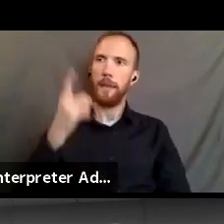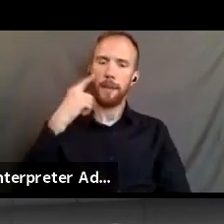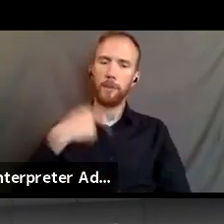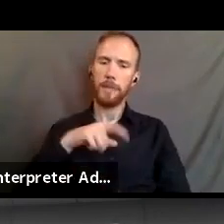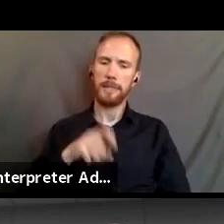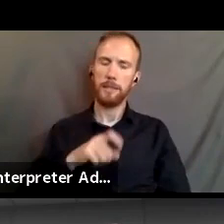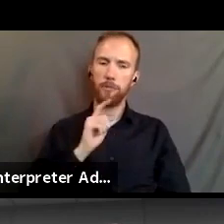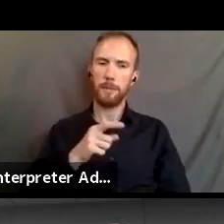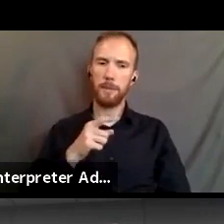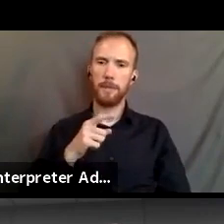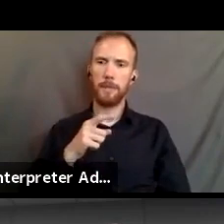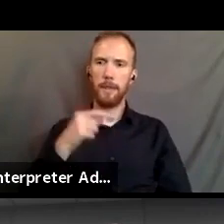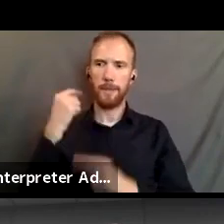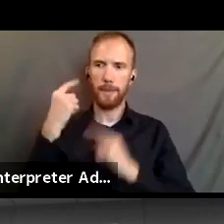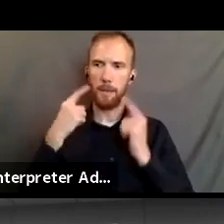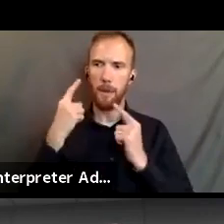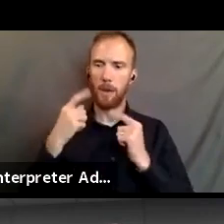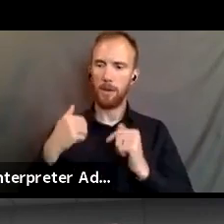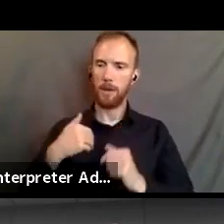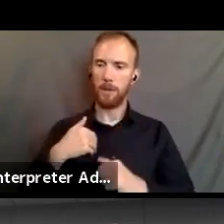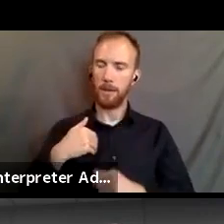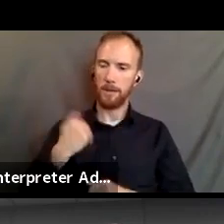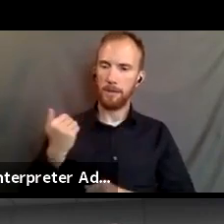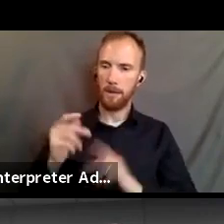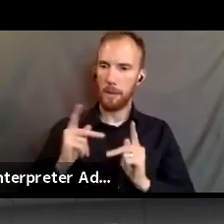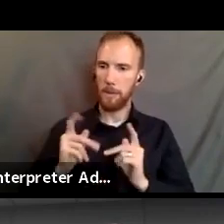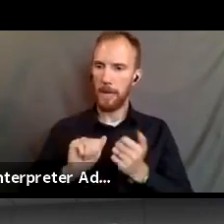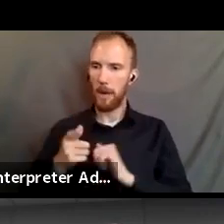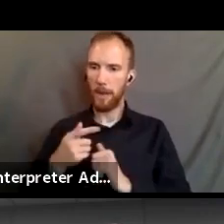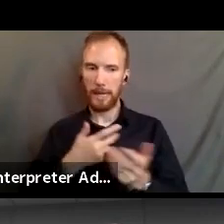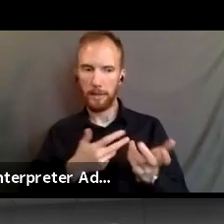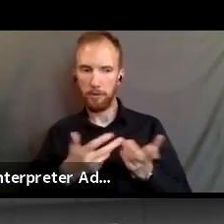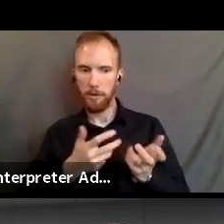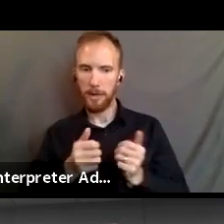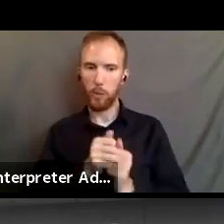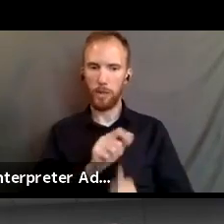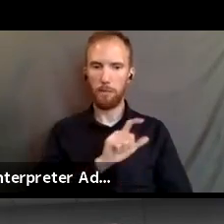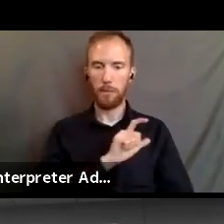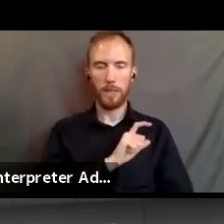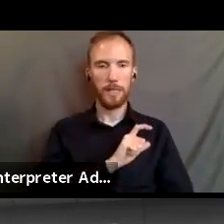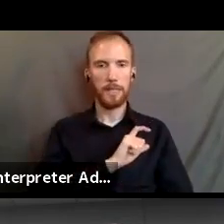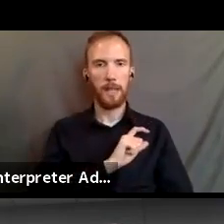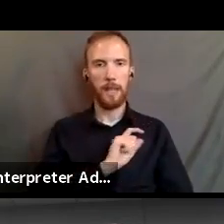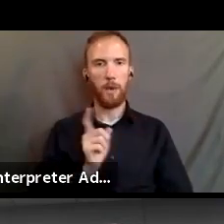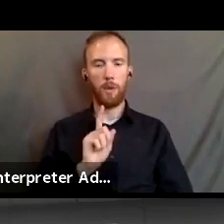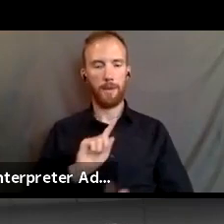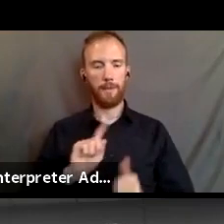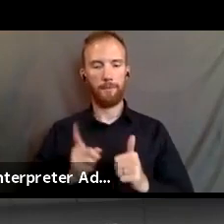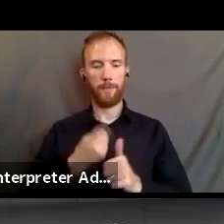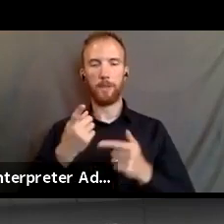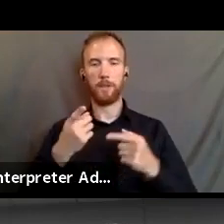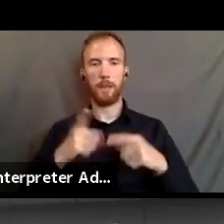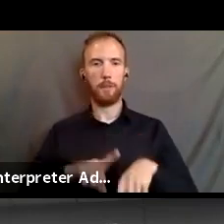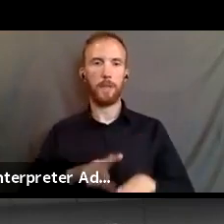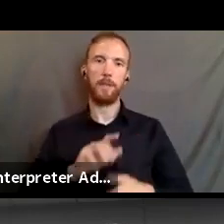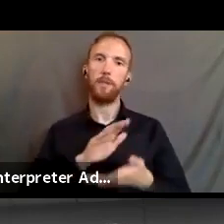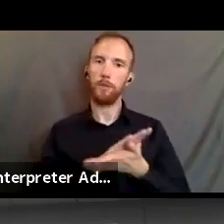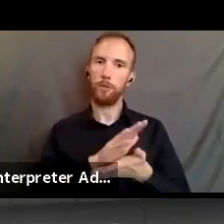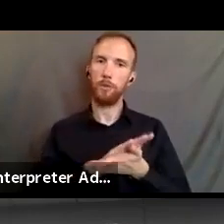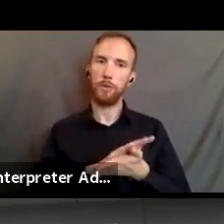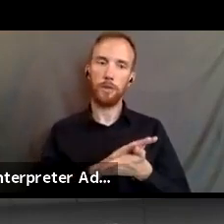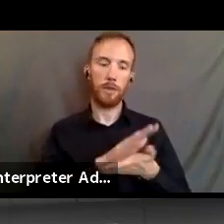have with the criminal justice system and with police in a negative way and that's at our schools and our school-to-prison pipeline is a